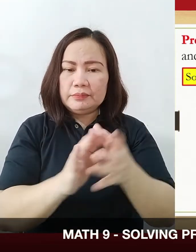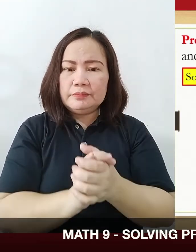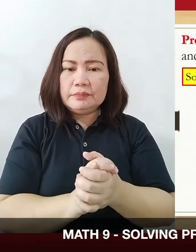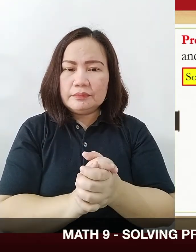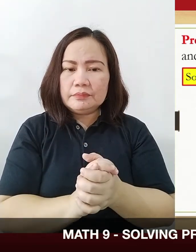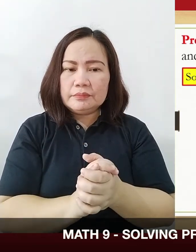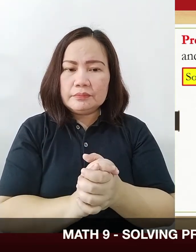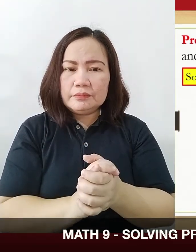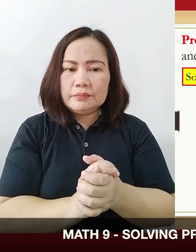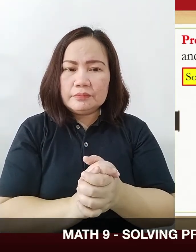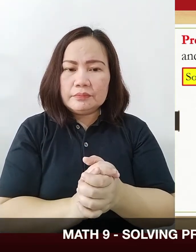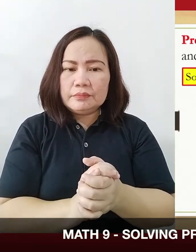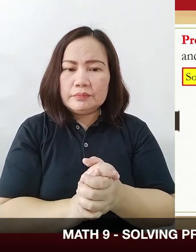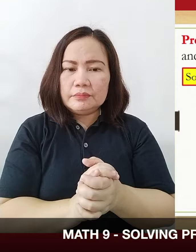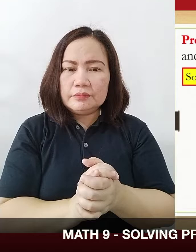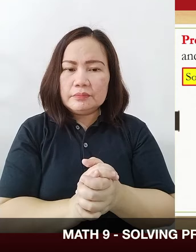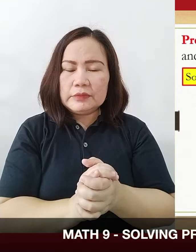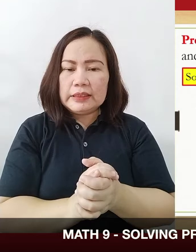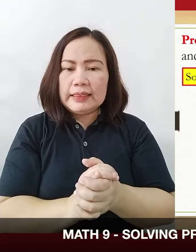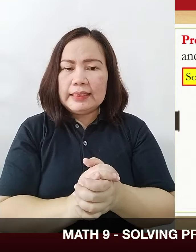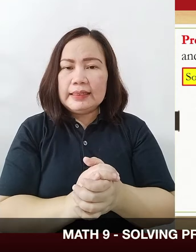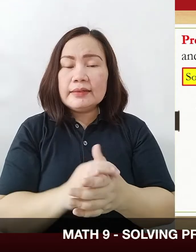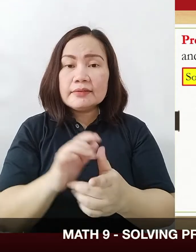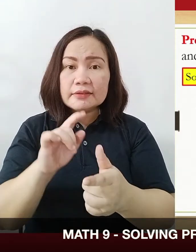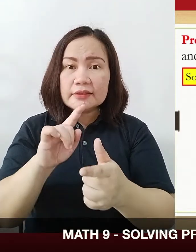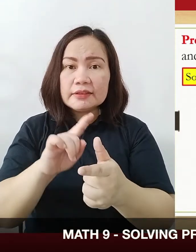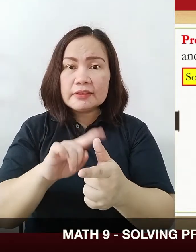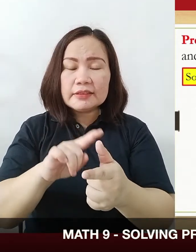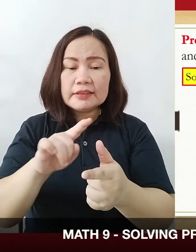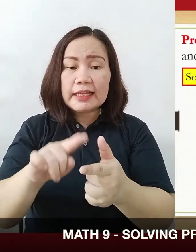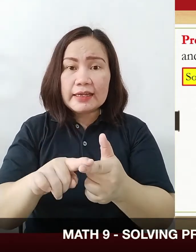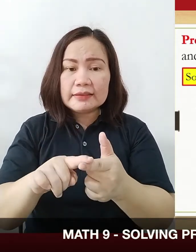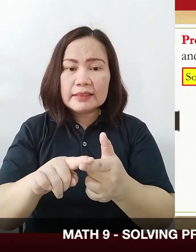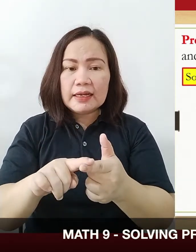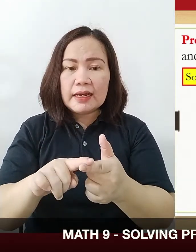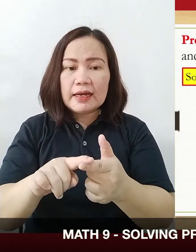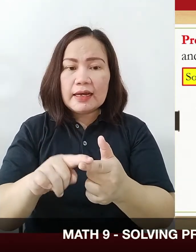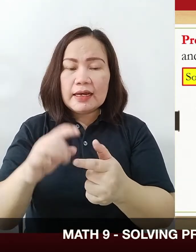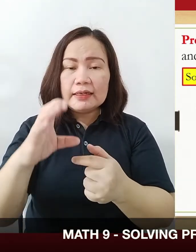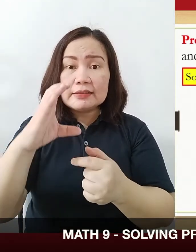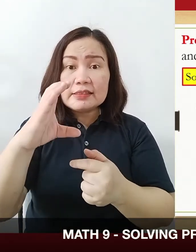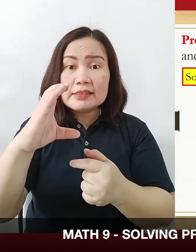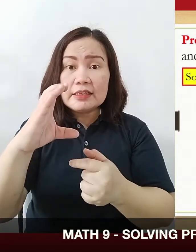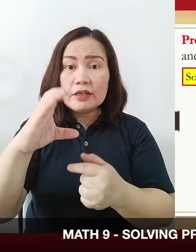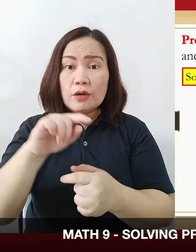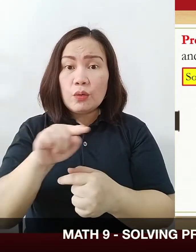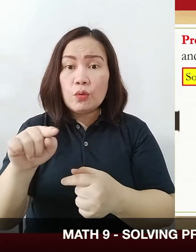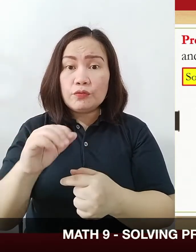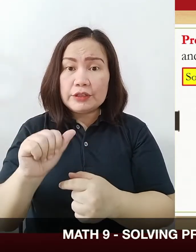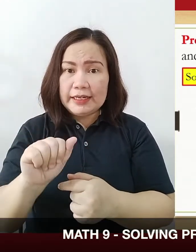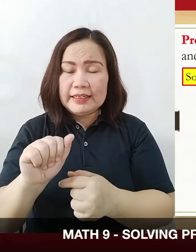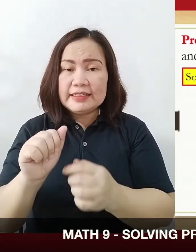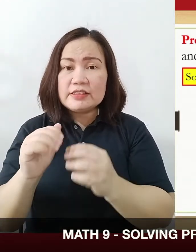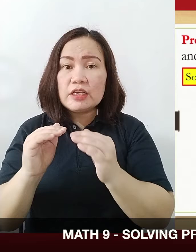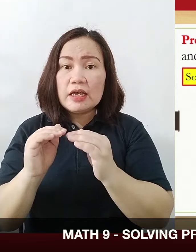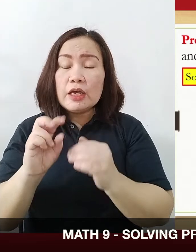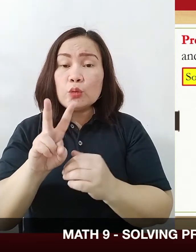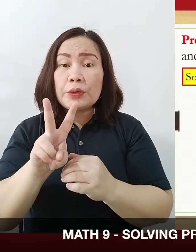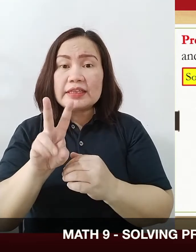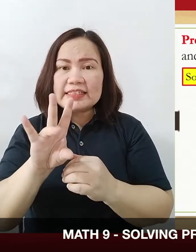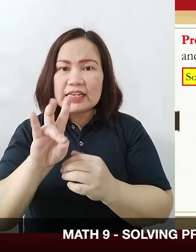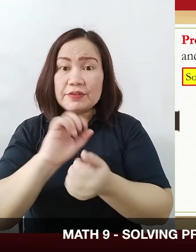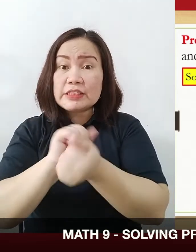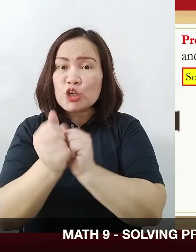squared plus negative 12. This is your b over a. So, that is negative 12x plus c over a is equal